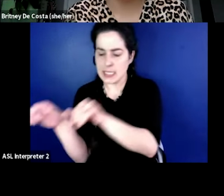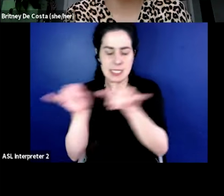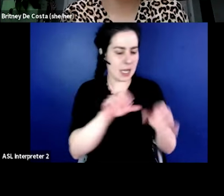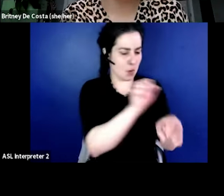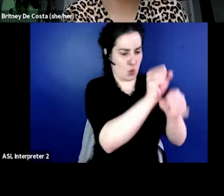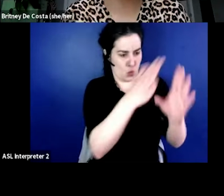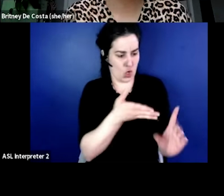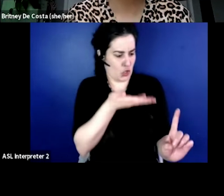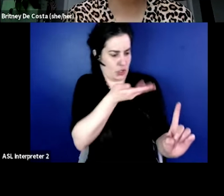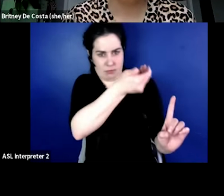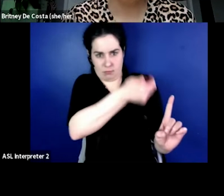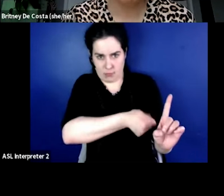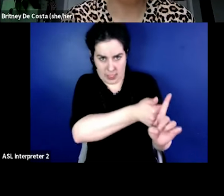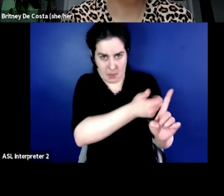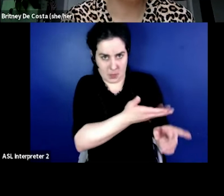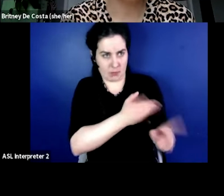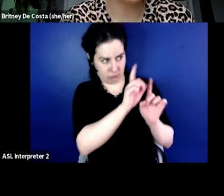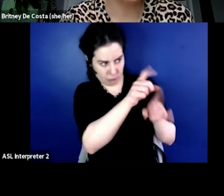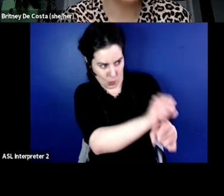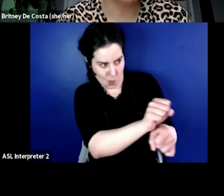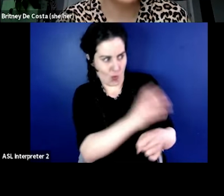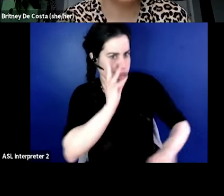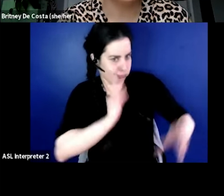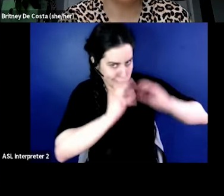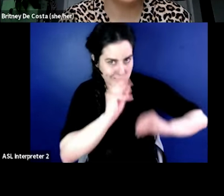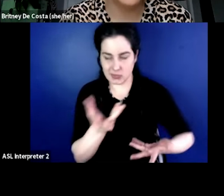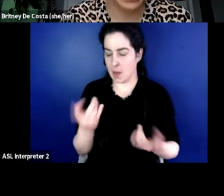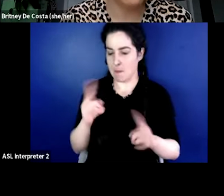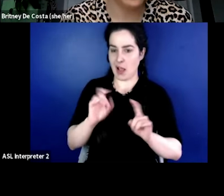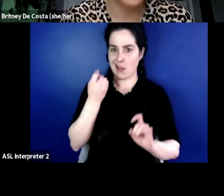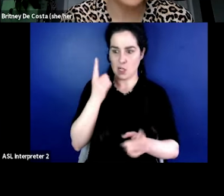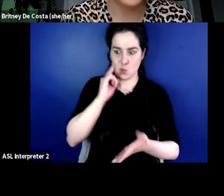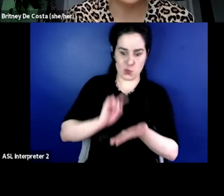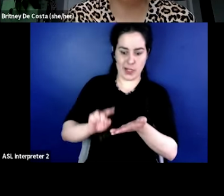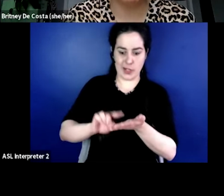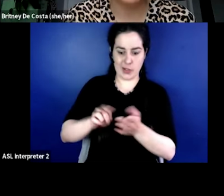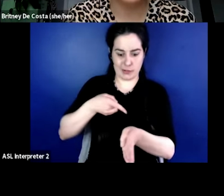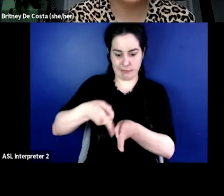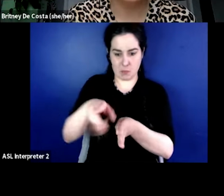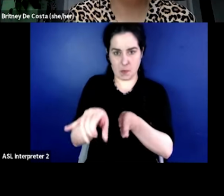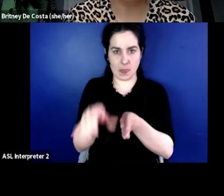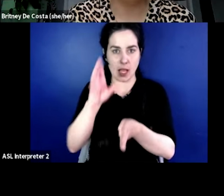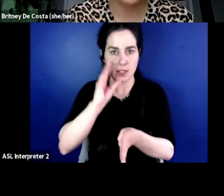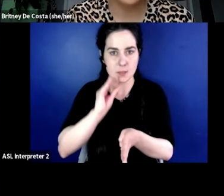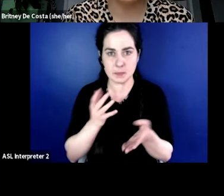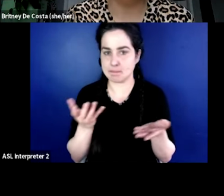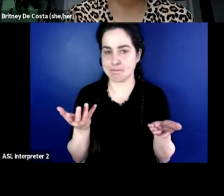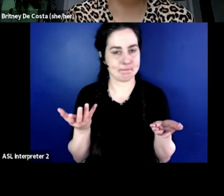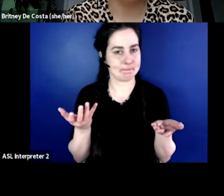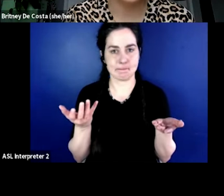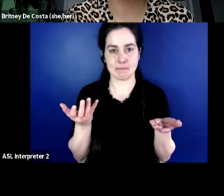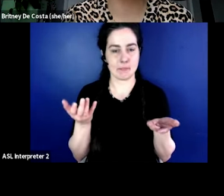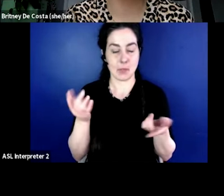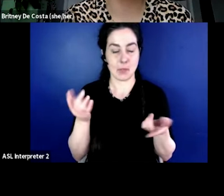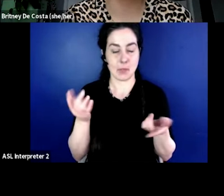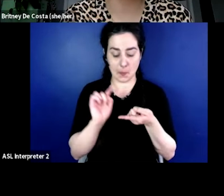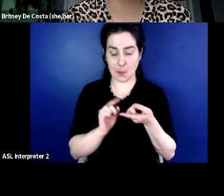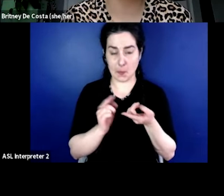in their workplaces. But there's so little research that really captures these experiences,